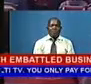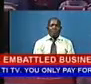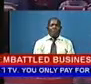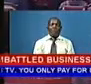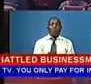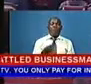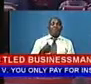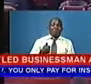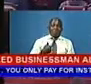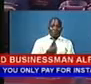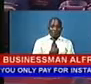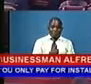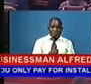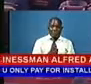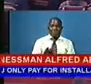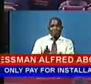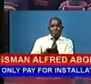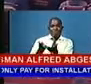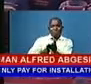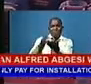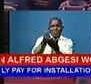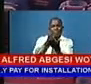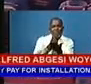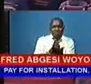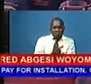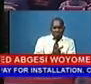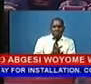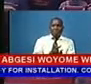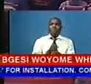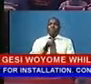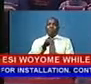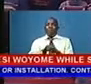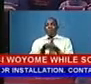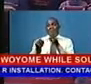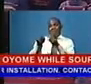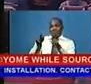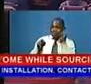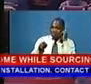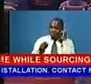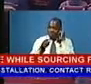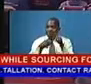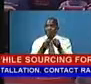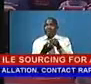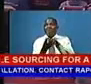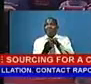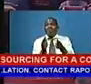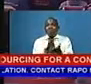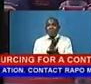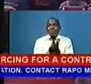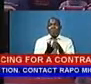We took copious notes on the cross-examination regarding